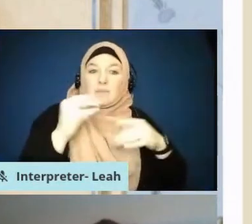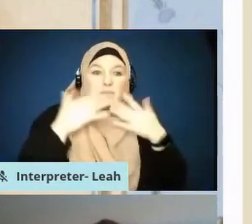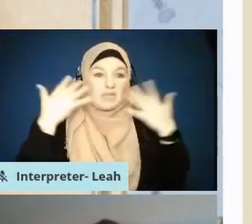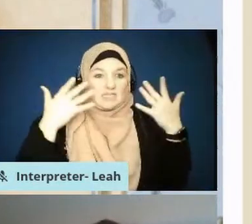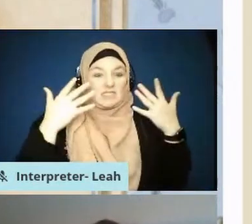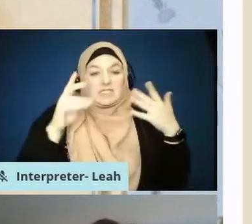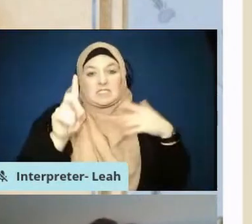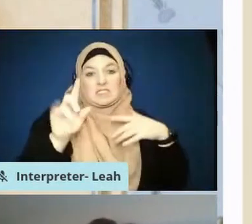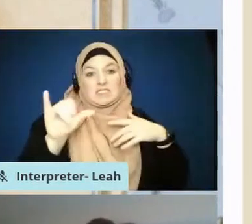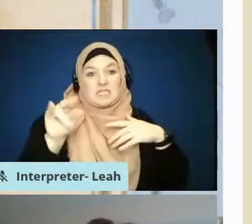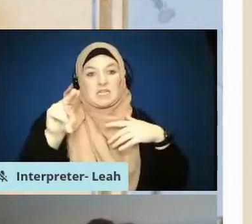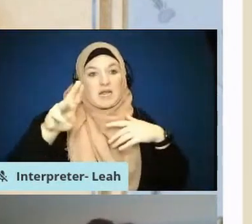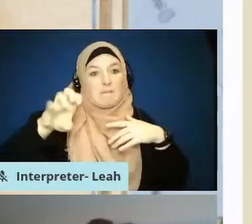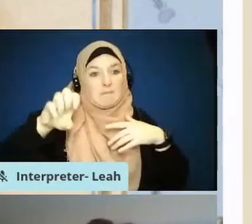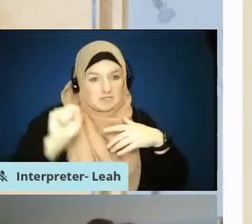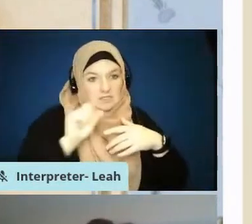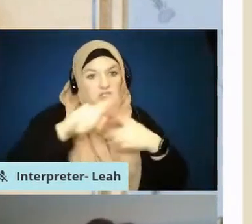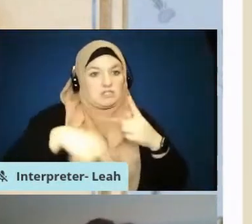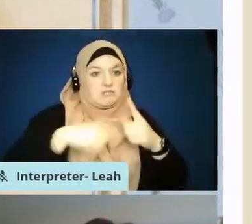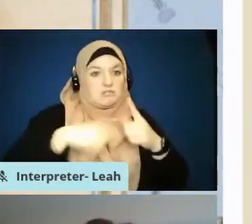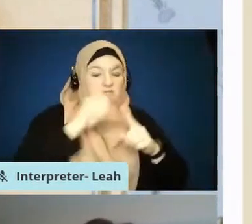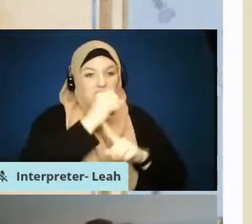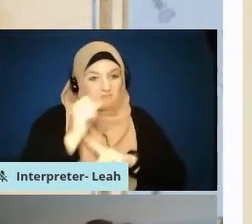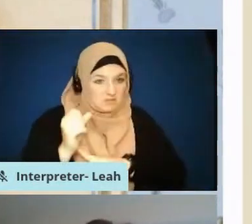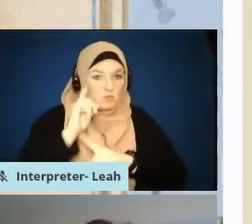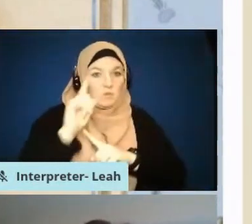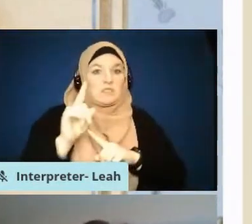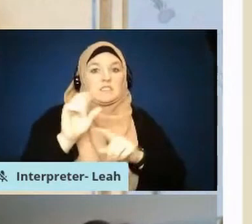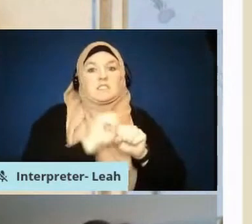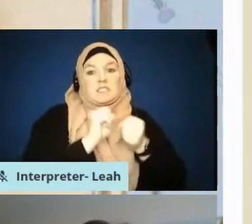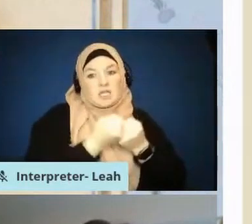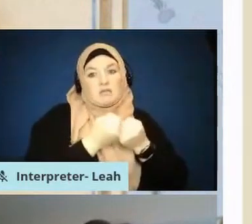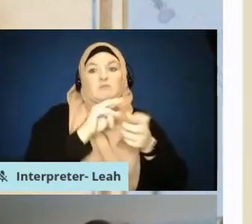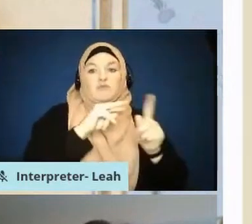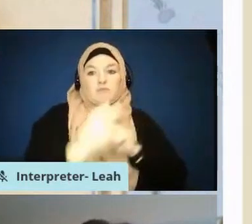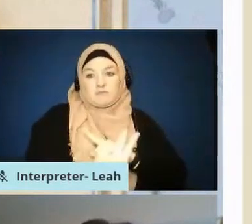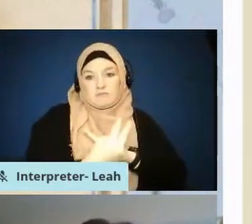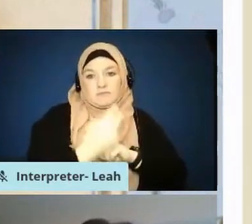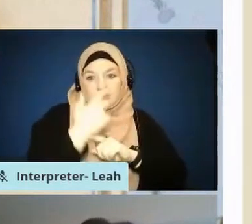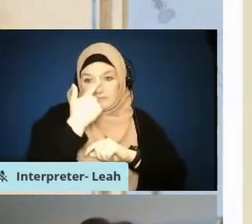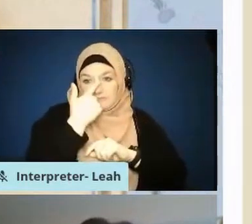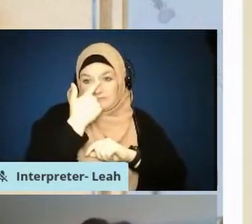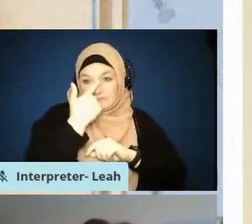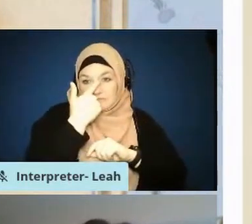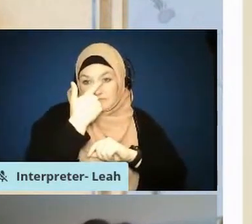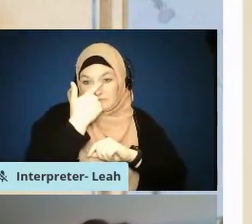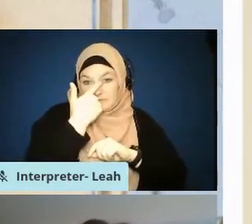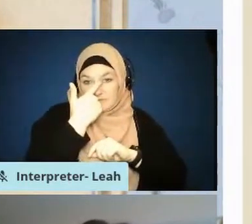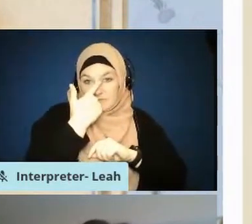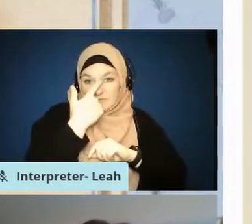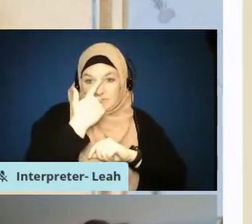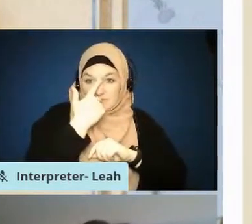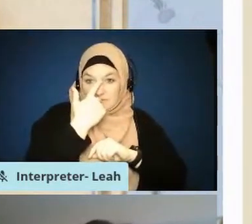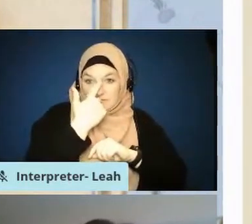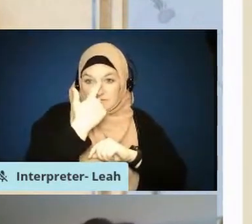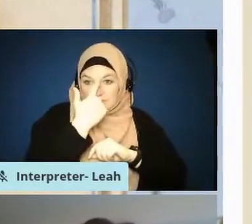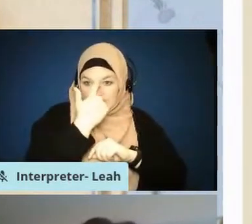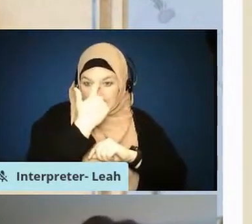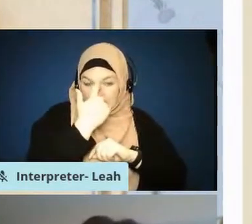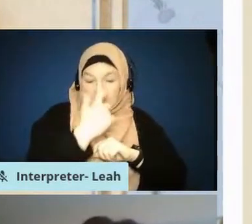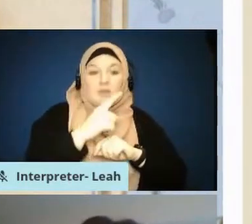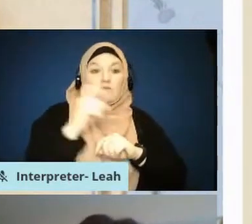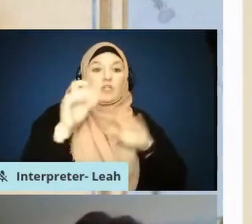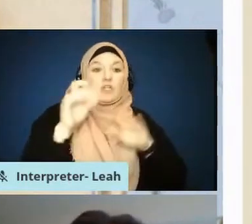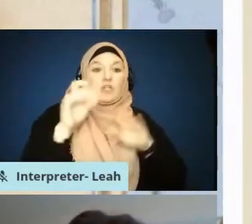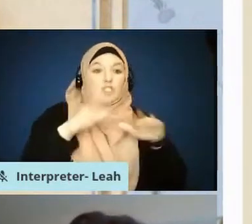will integrate with the societal perception of spirituality and meaning of life to establish the